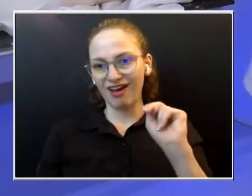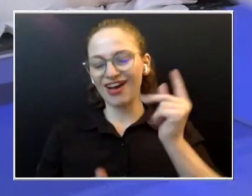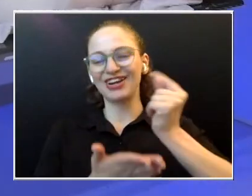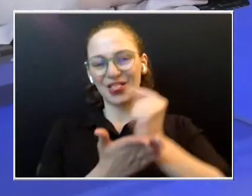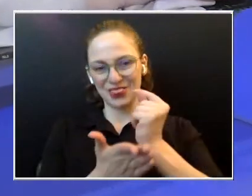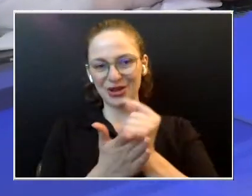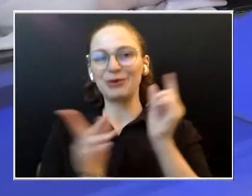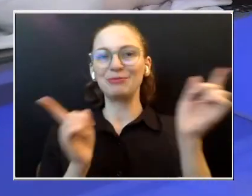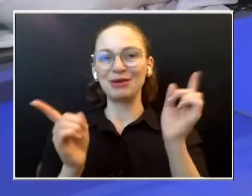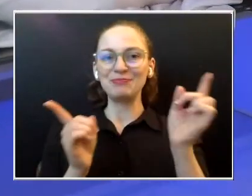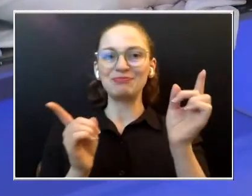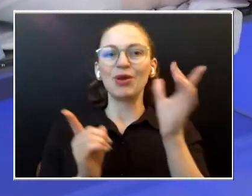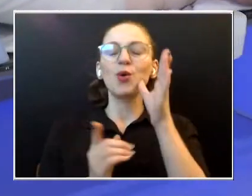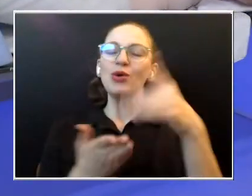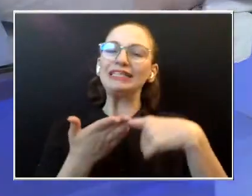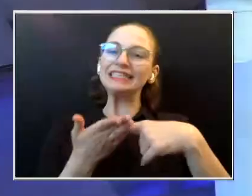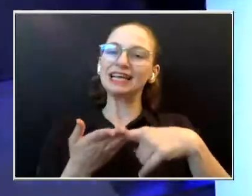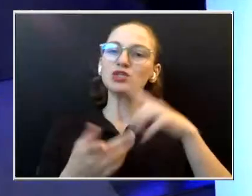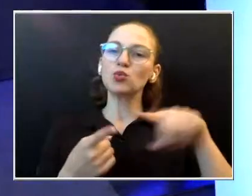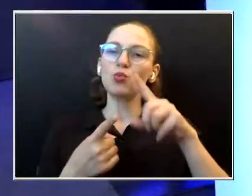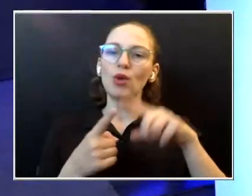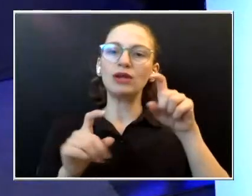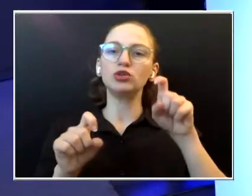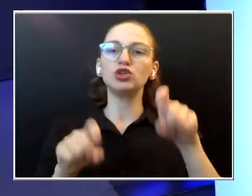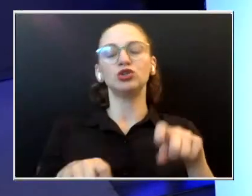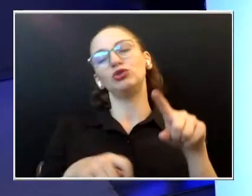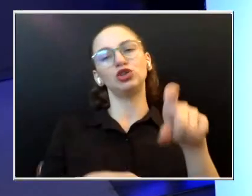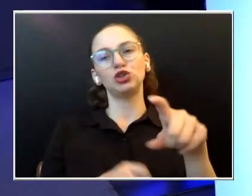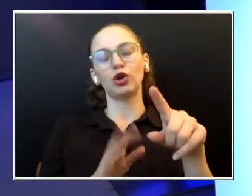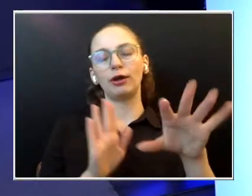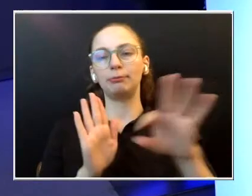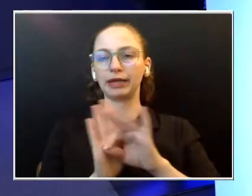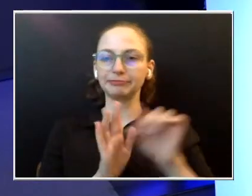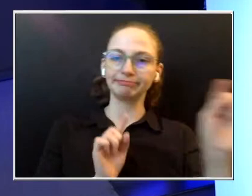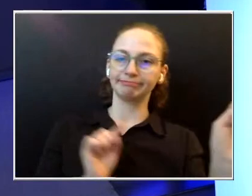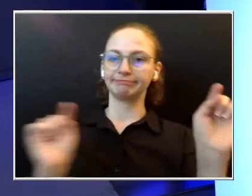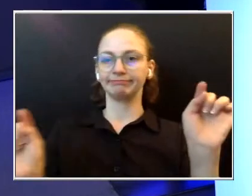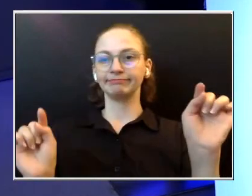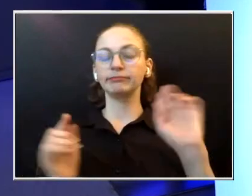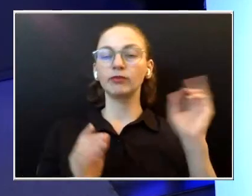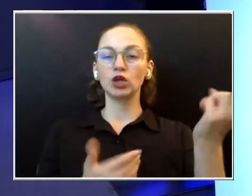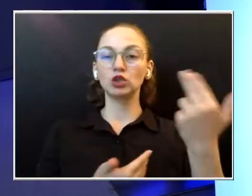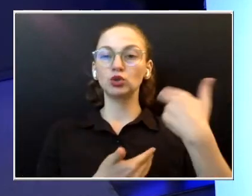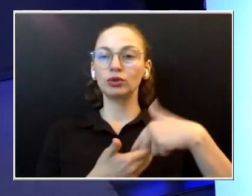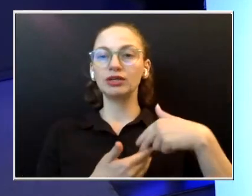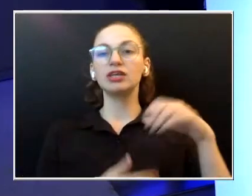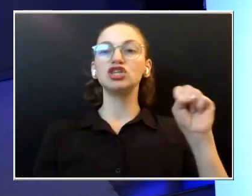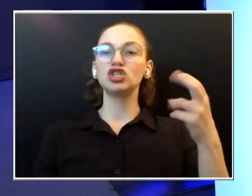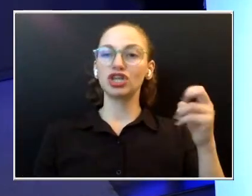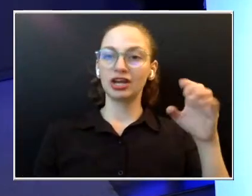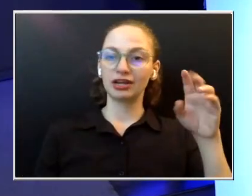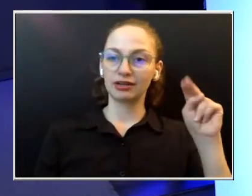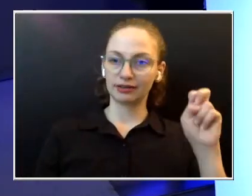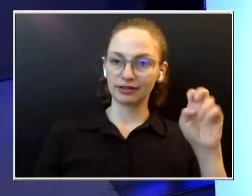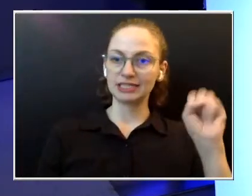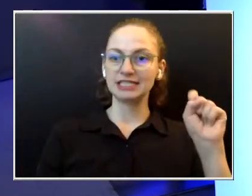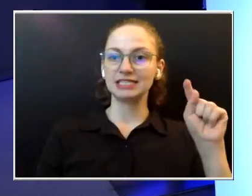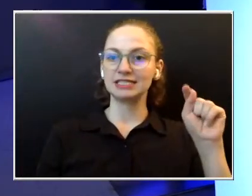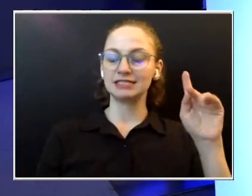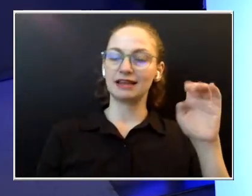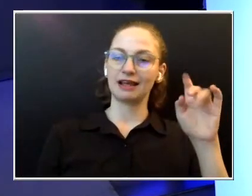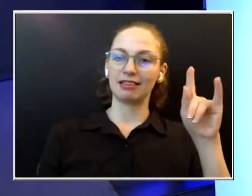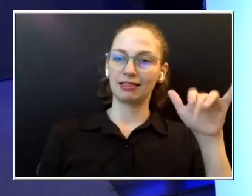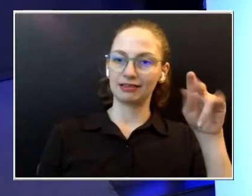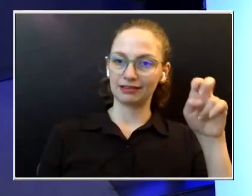better sense. Joining me today are Dr. Shane Stecklein, a radiation oncologist with our cancer center who